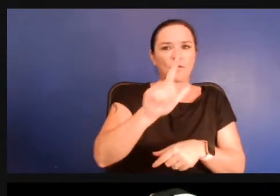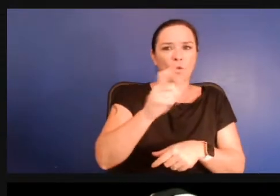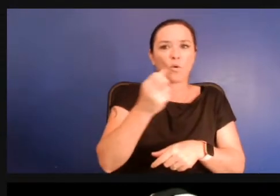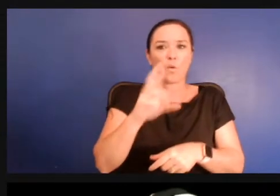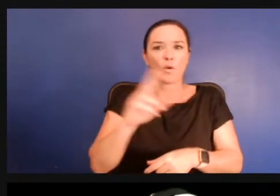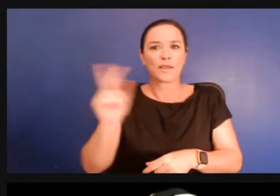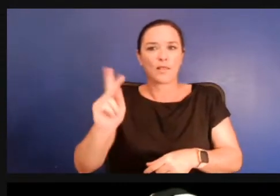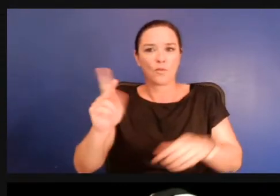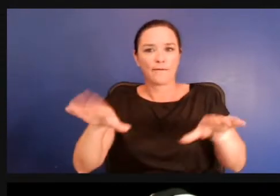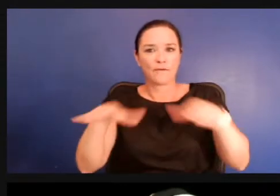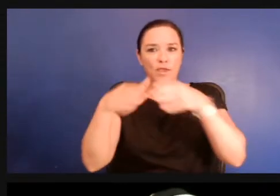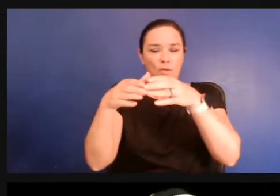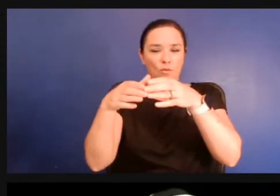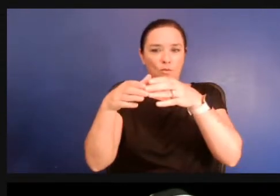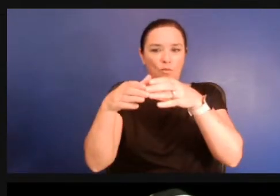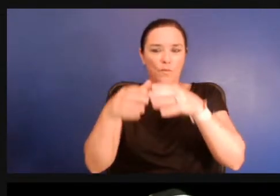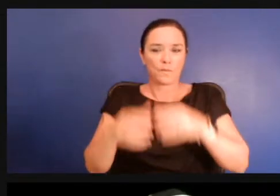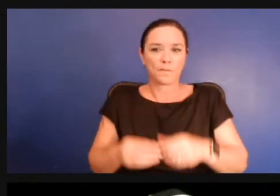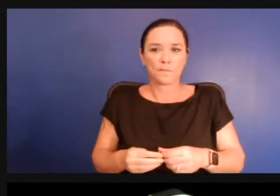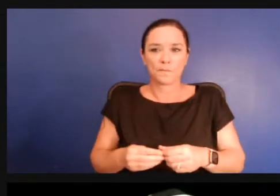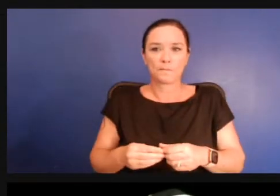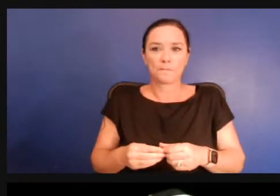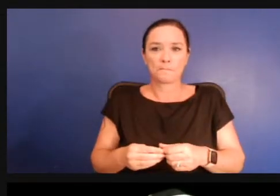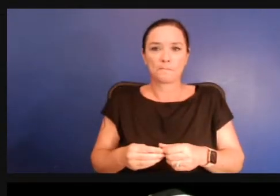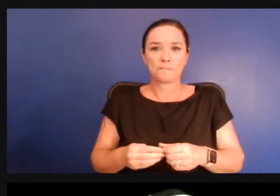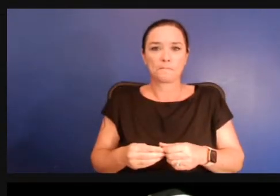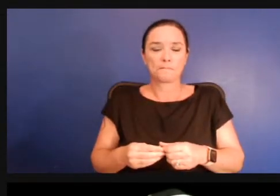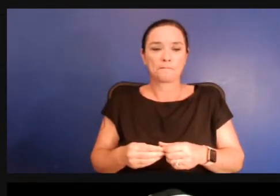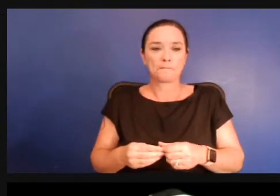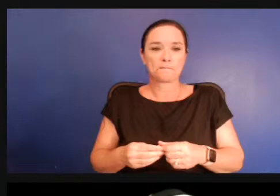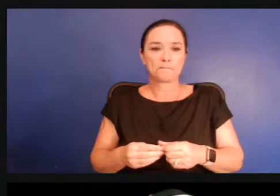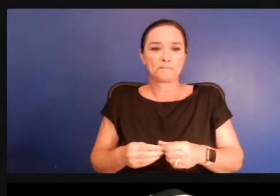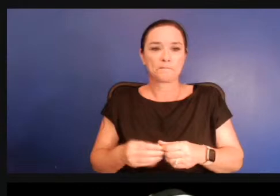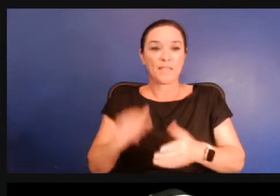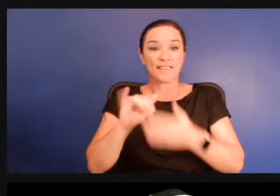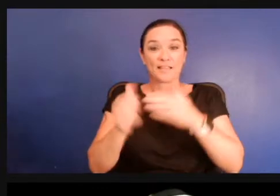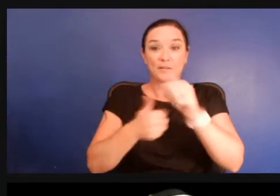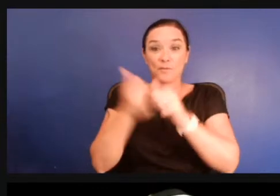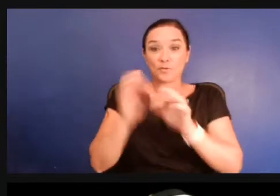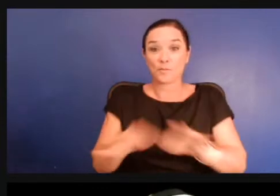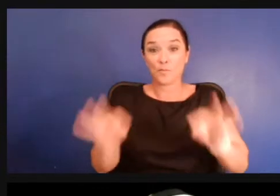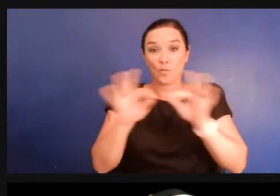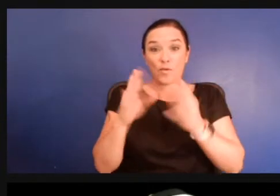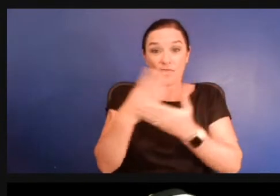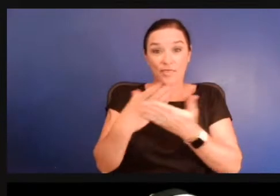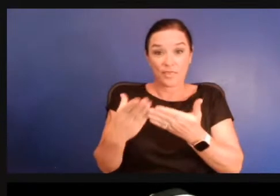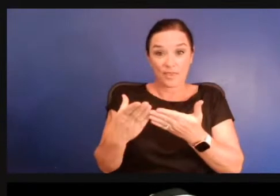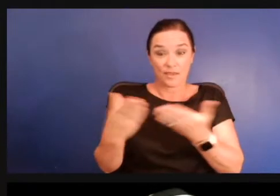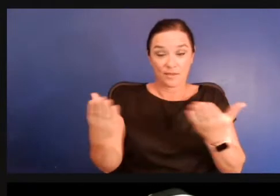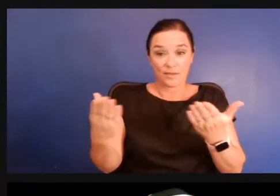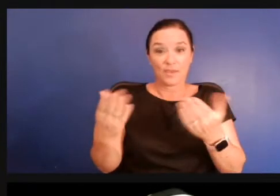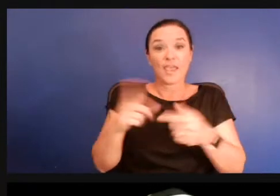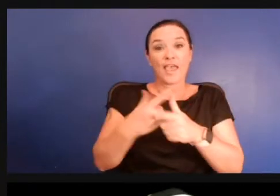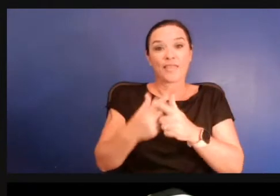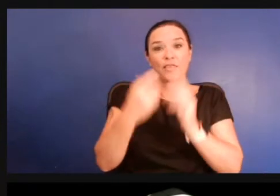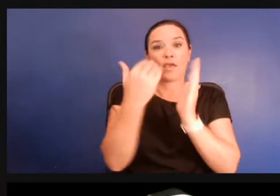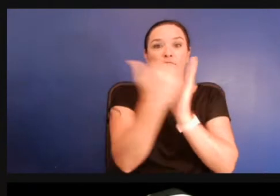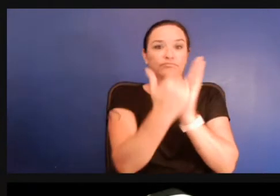volcanoes. Right, so that's the most important thing here. They list a bunch of other